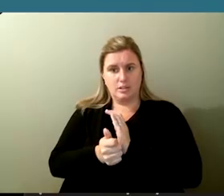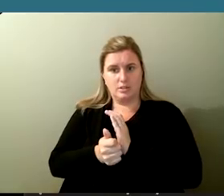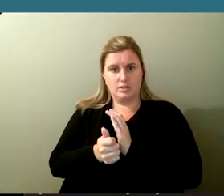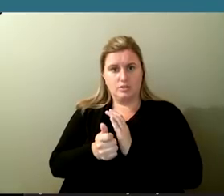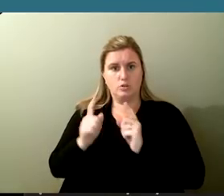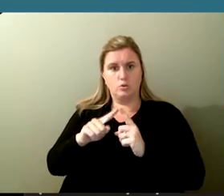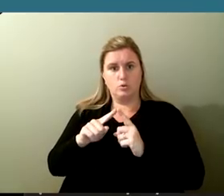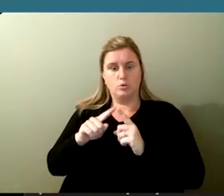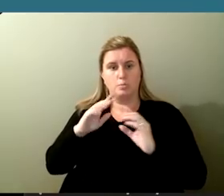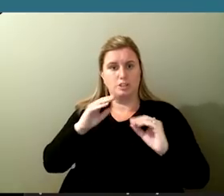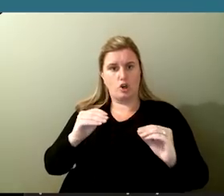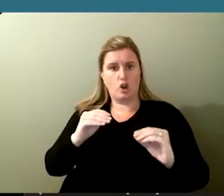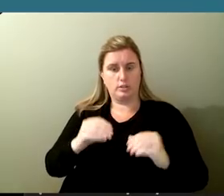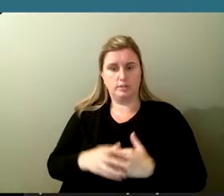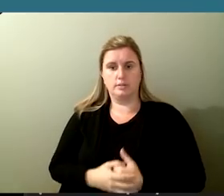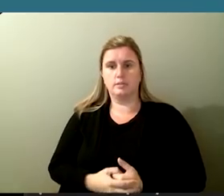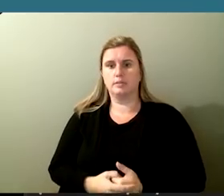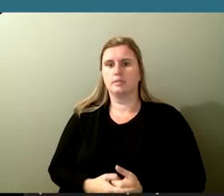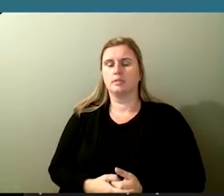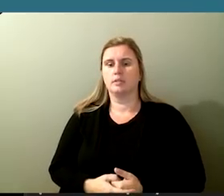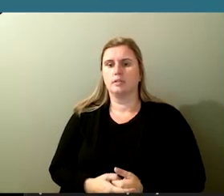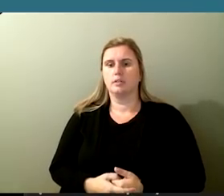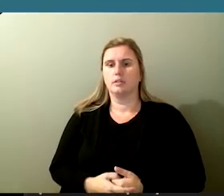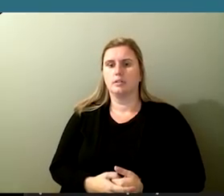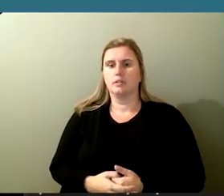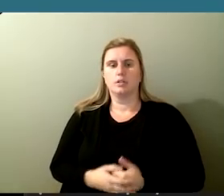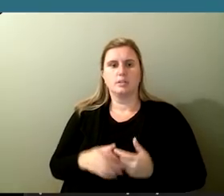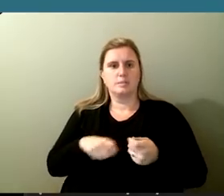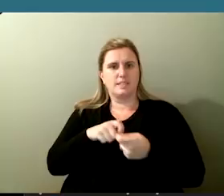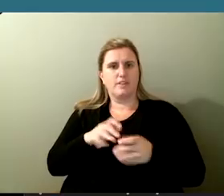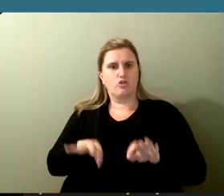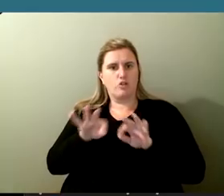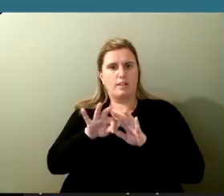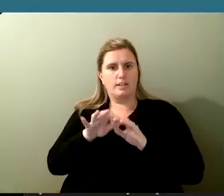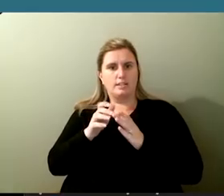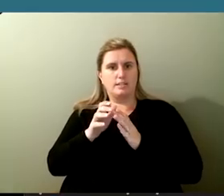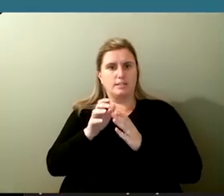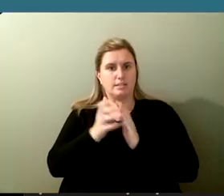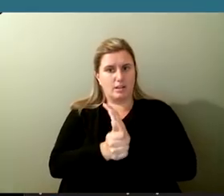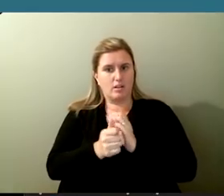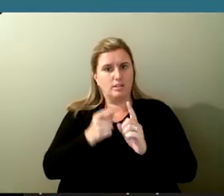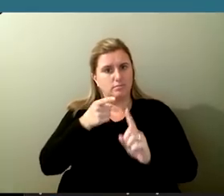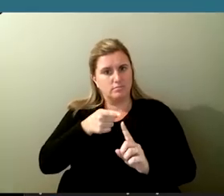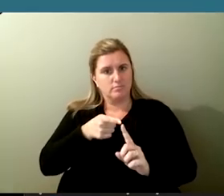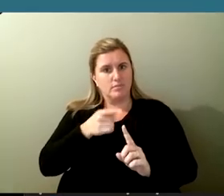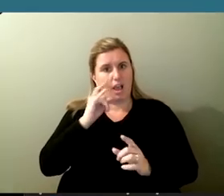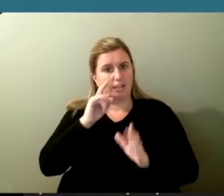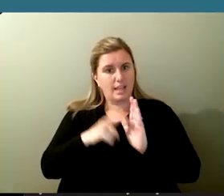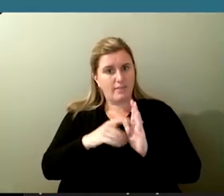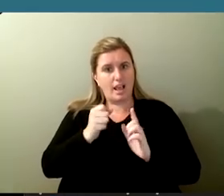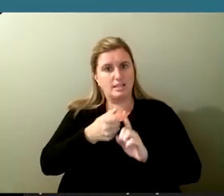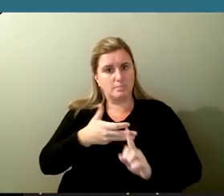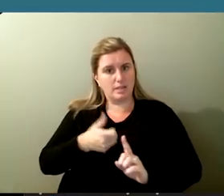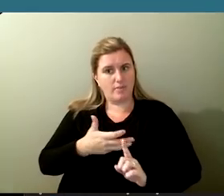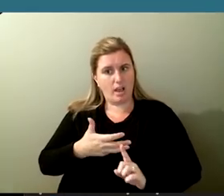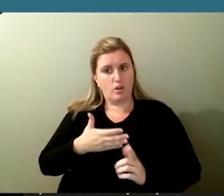work skills to be taught, or the specific relevant skills, and specifying them, identifying and specifying those specific skills